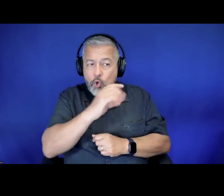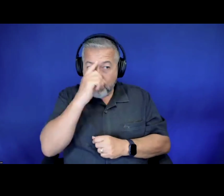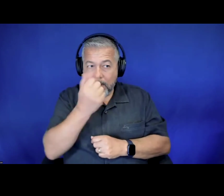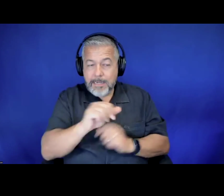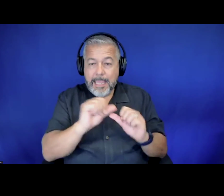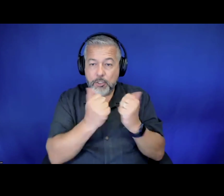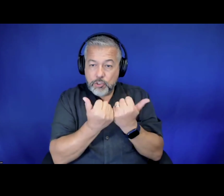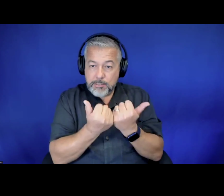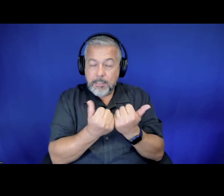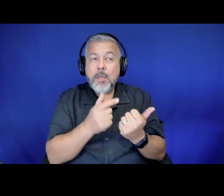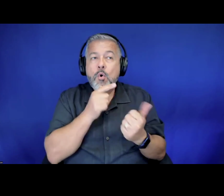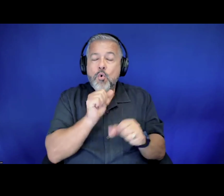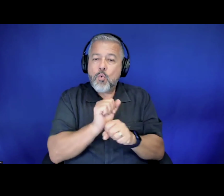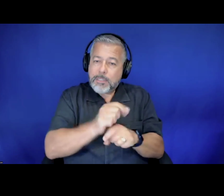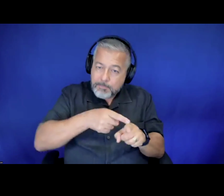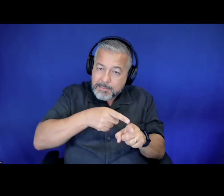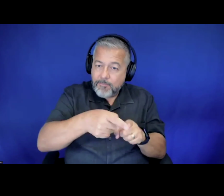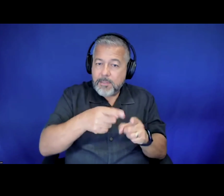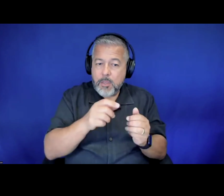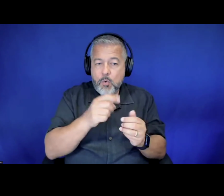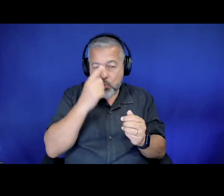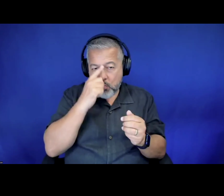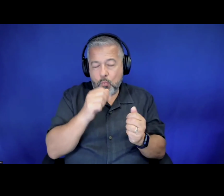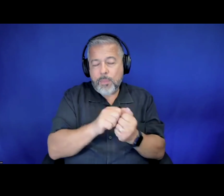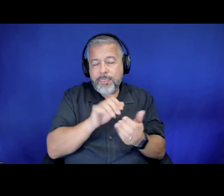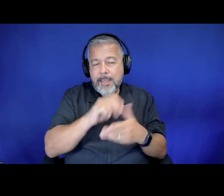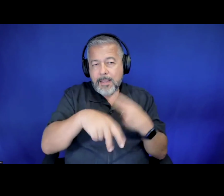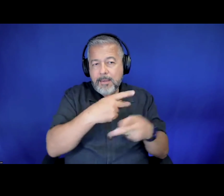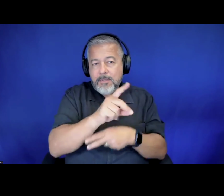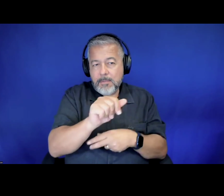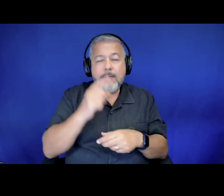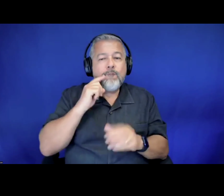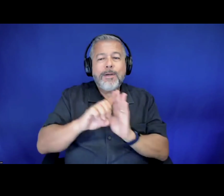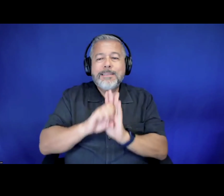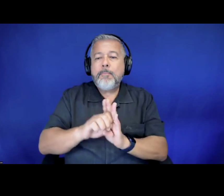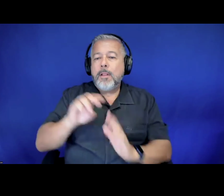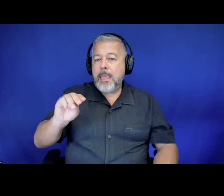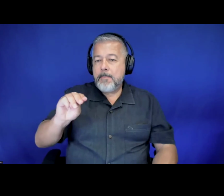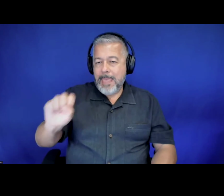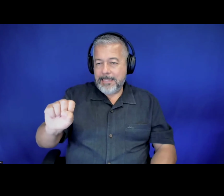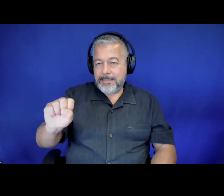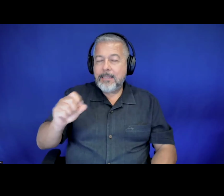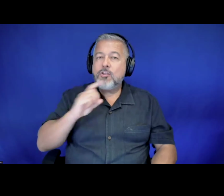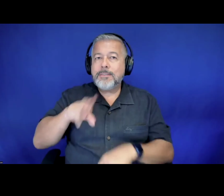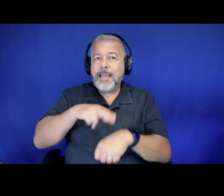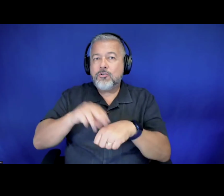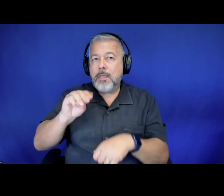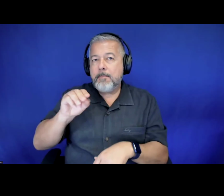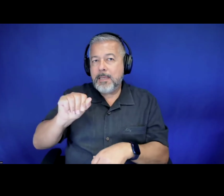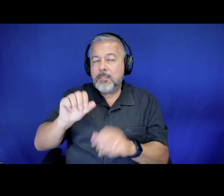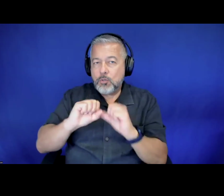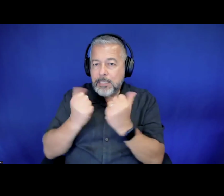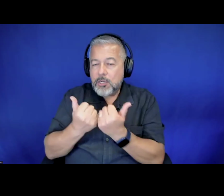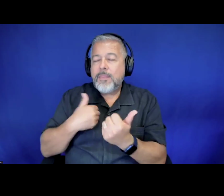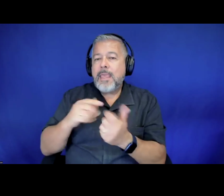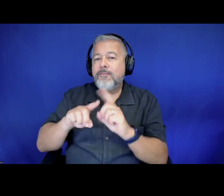with that disability. So for MS, there is the National MS Association. They have different grants. So